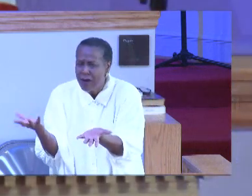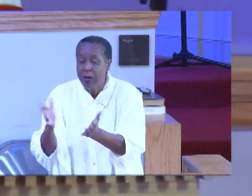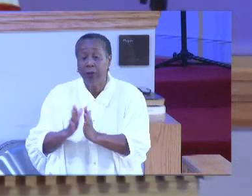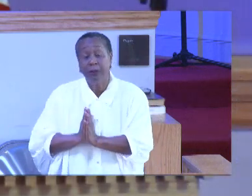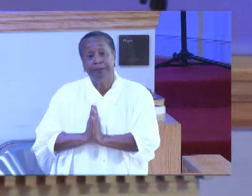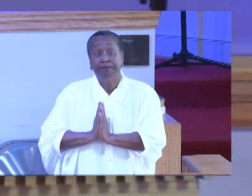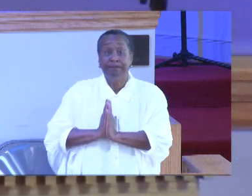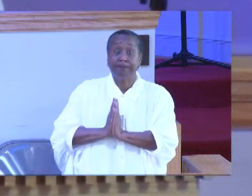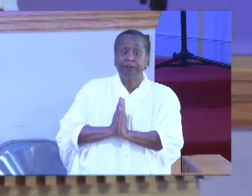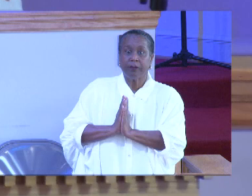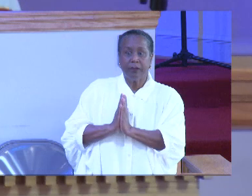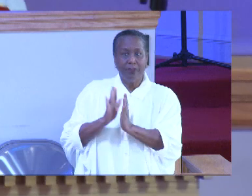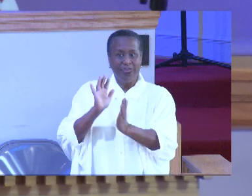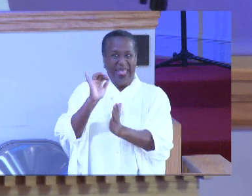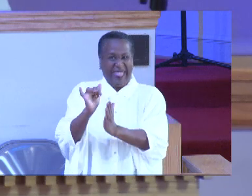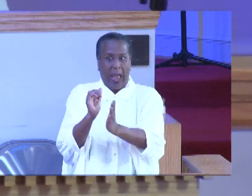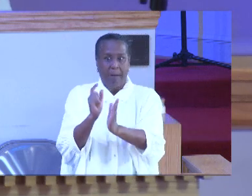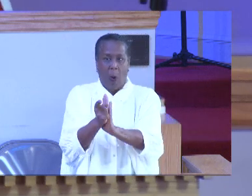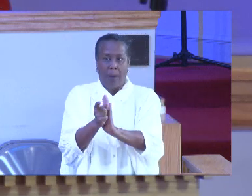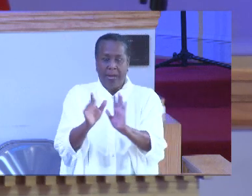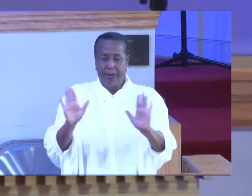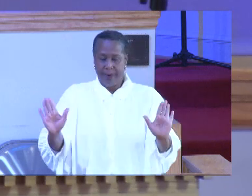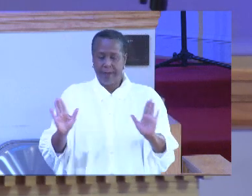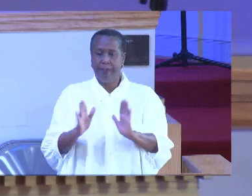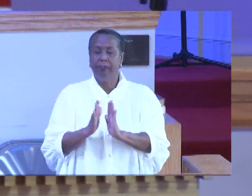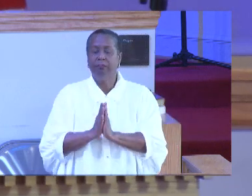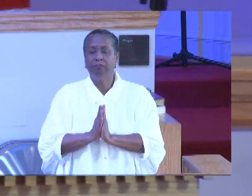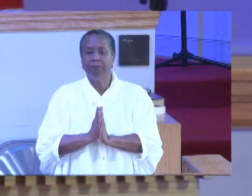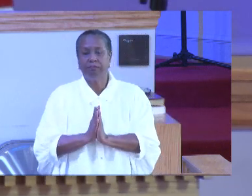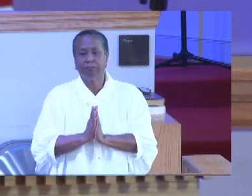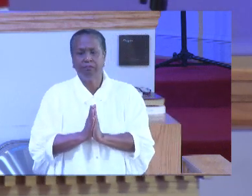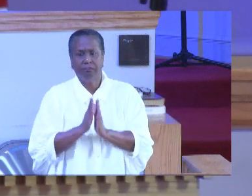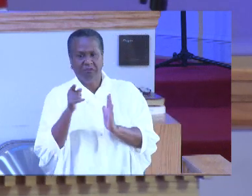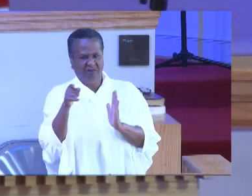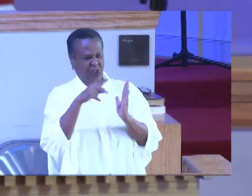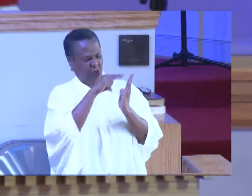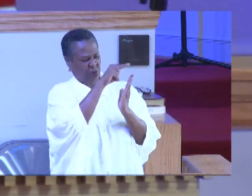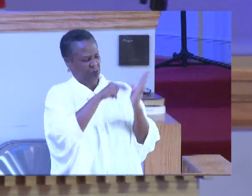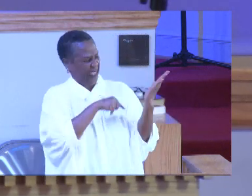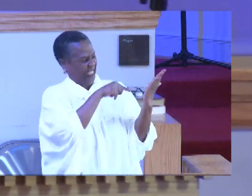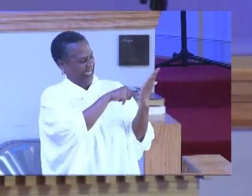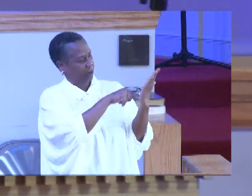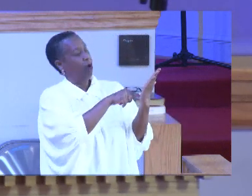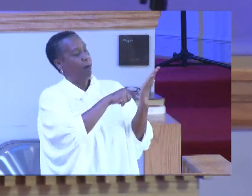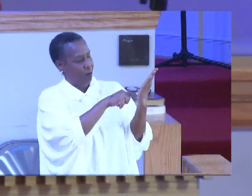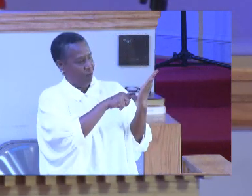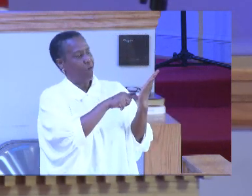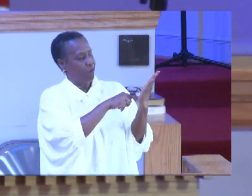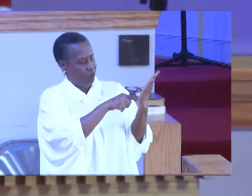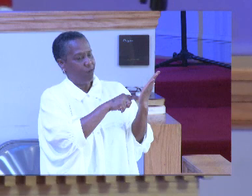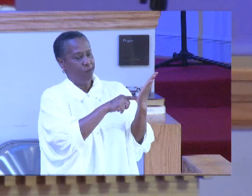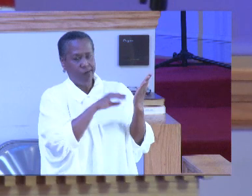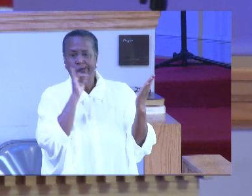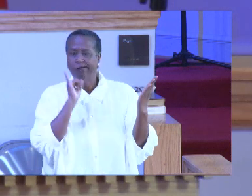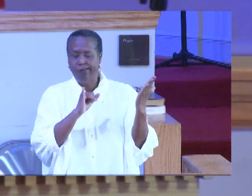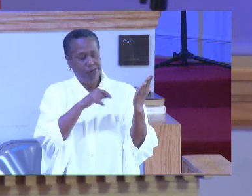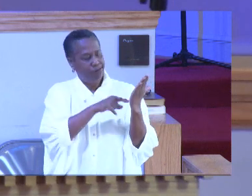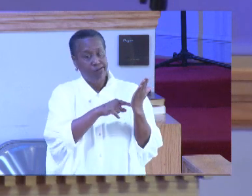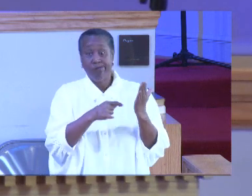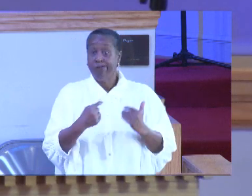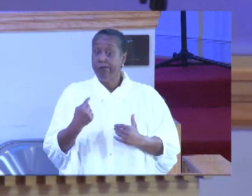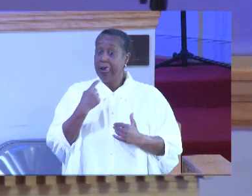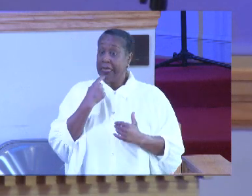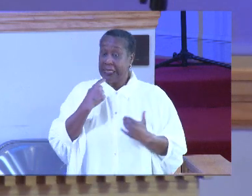that moment, the gospel in the text begins to echo against